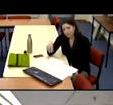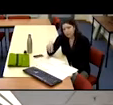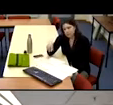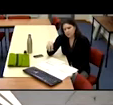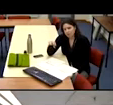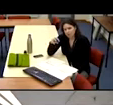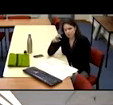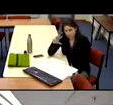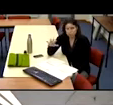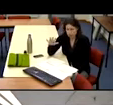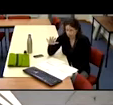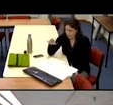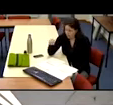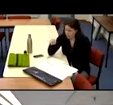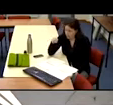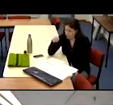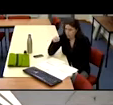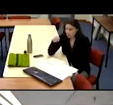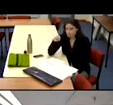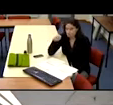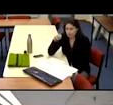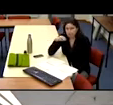tended to focus on the trauma story,